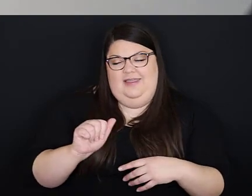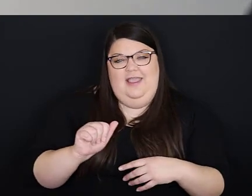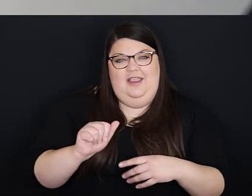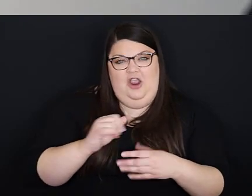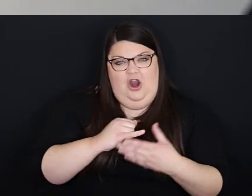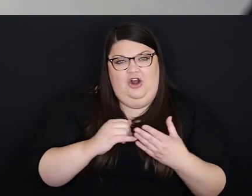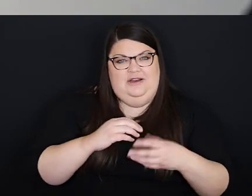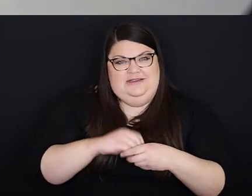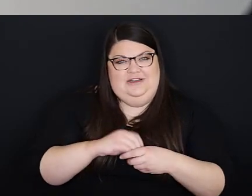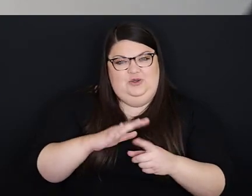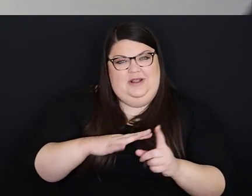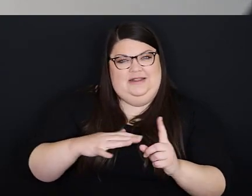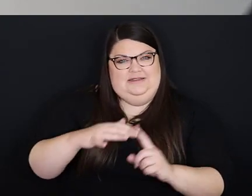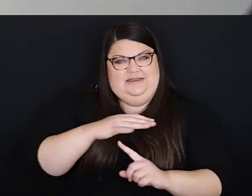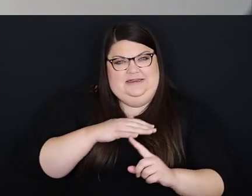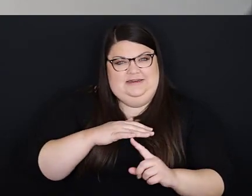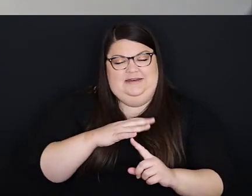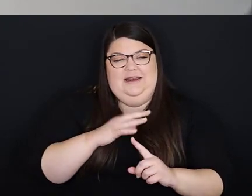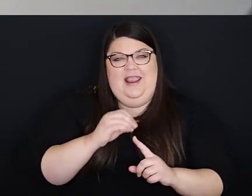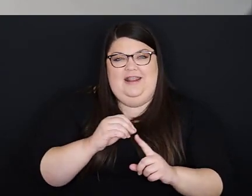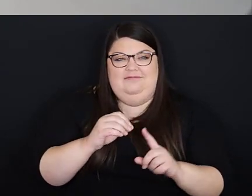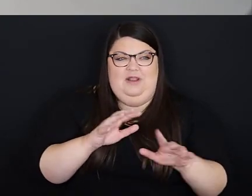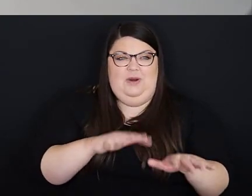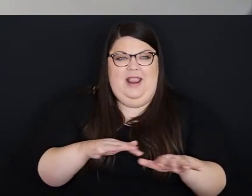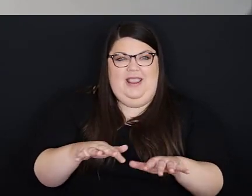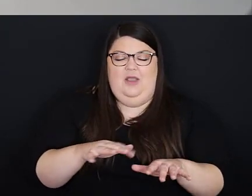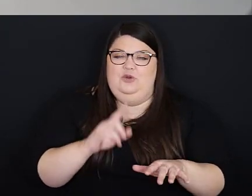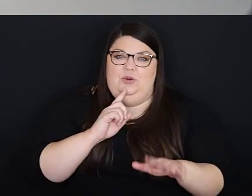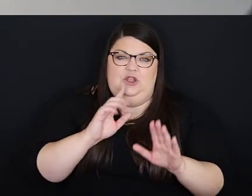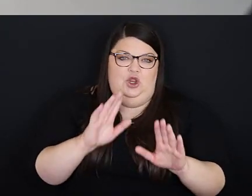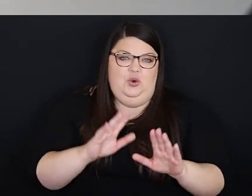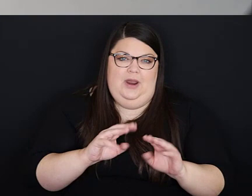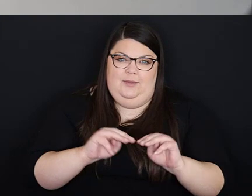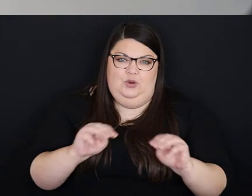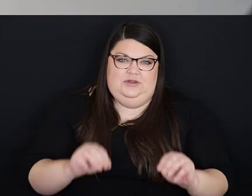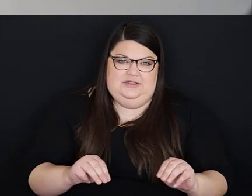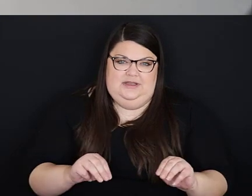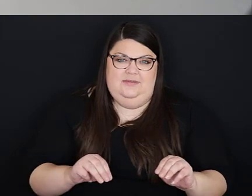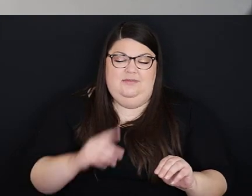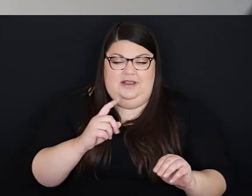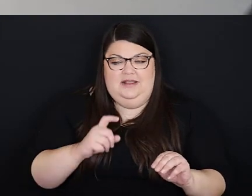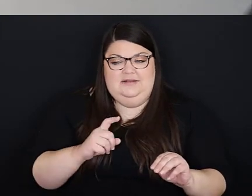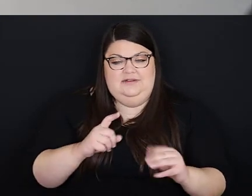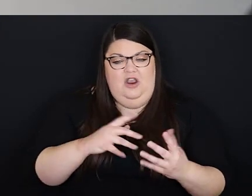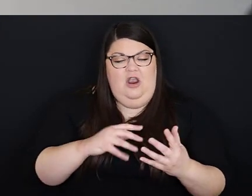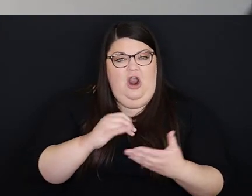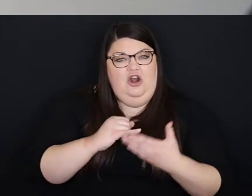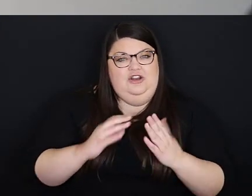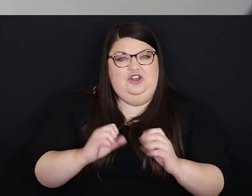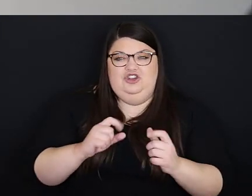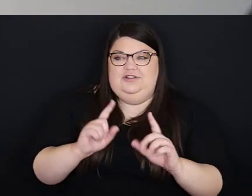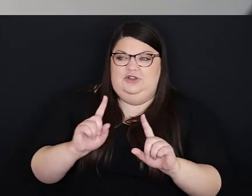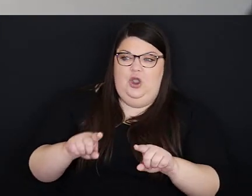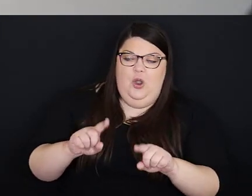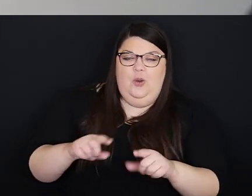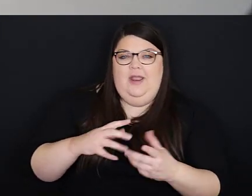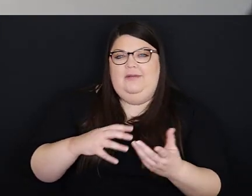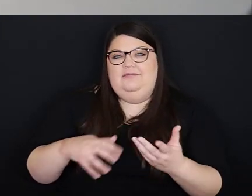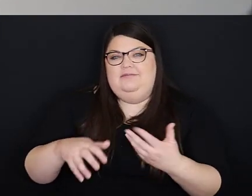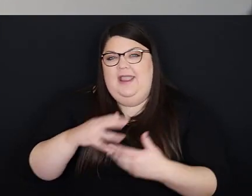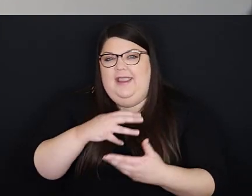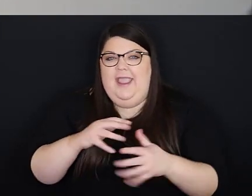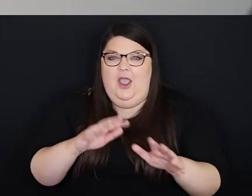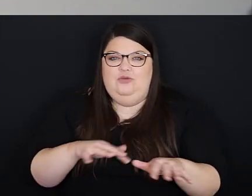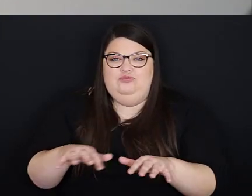LA artists into the scene, and so they would hang out. That was a great museum in the sense that artists could just hang out there